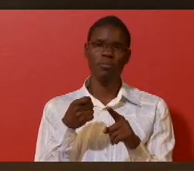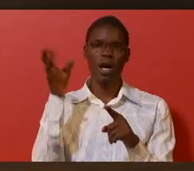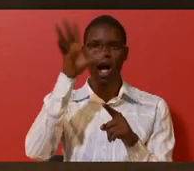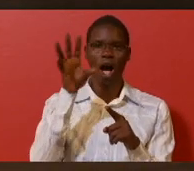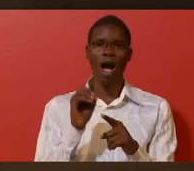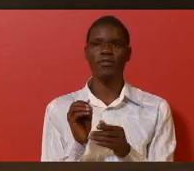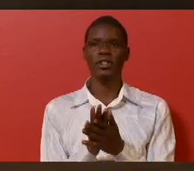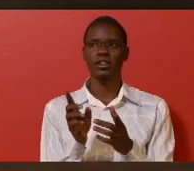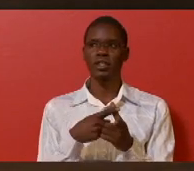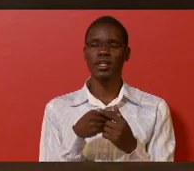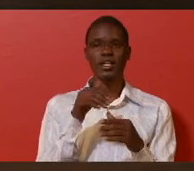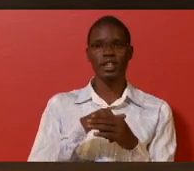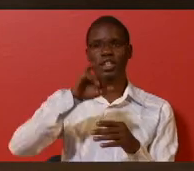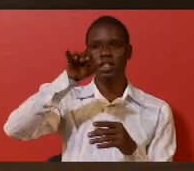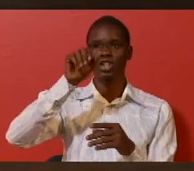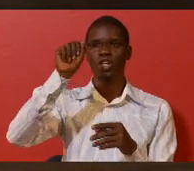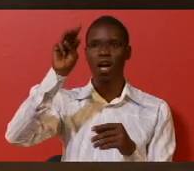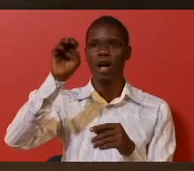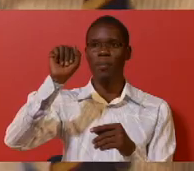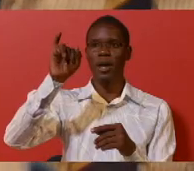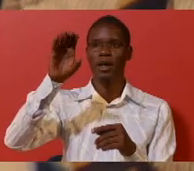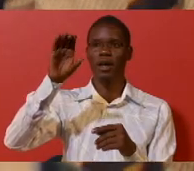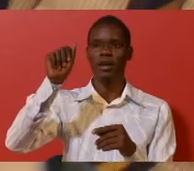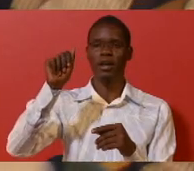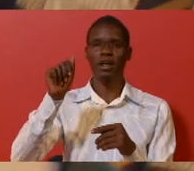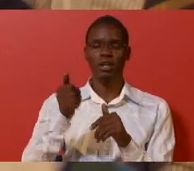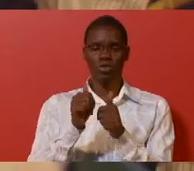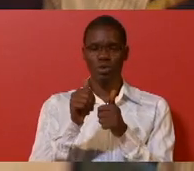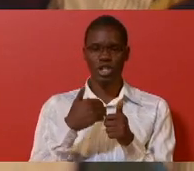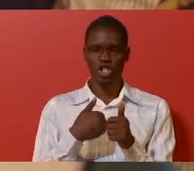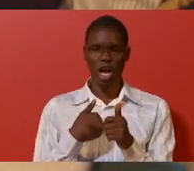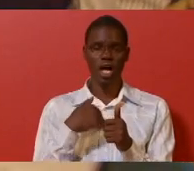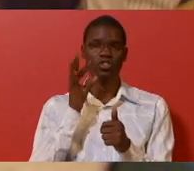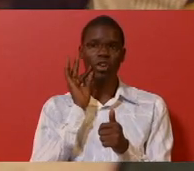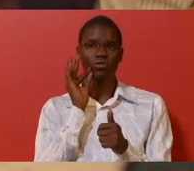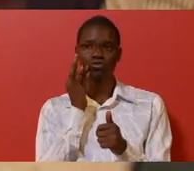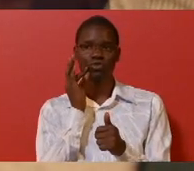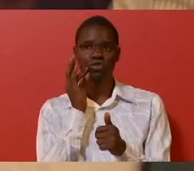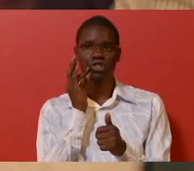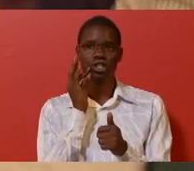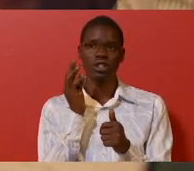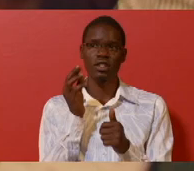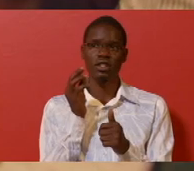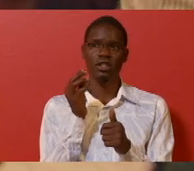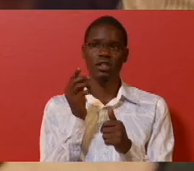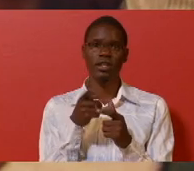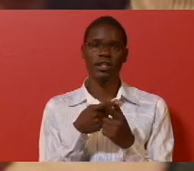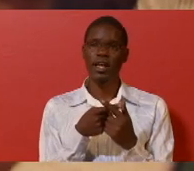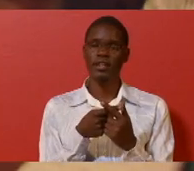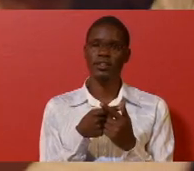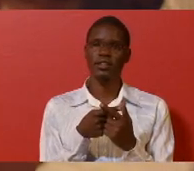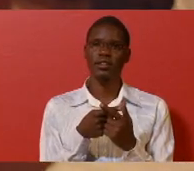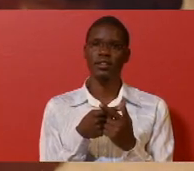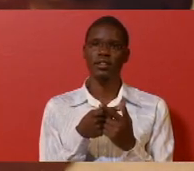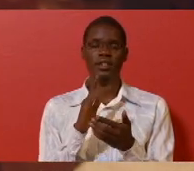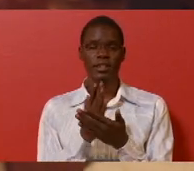Africa. And in Jamaica, there is a tree that bears a fruit that's called ackee. Any of you heard of ackee?